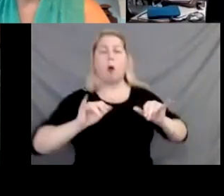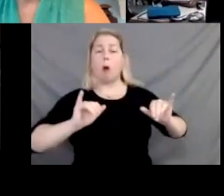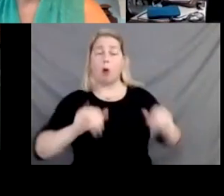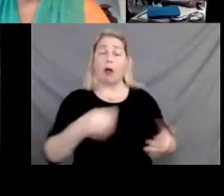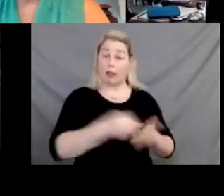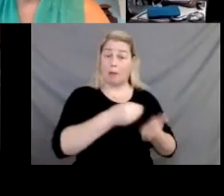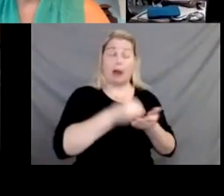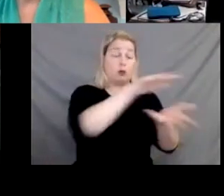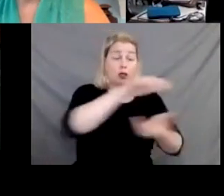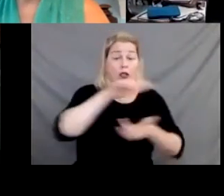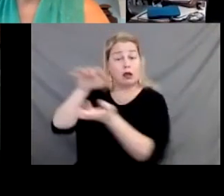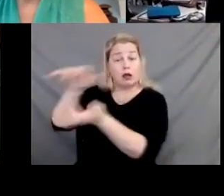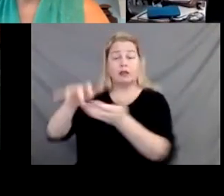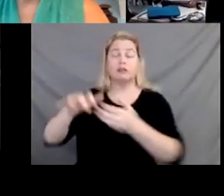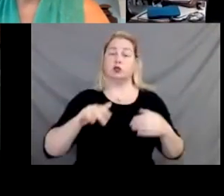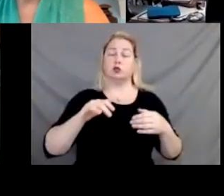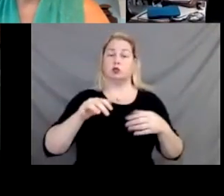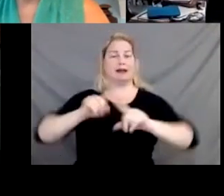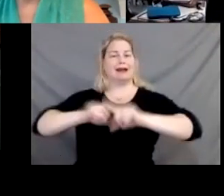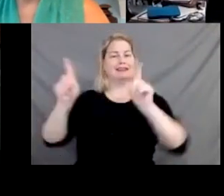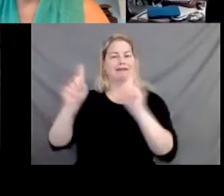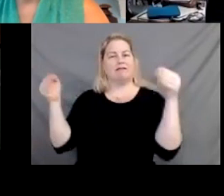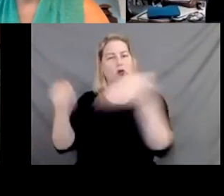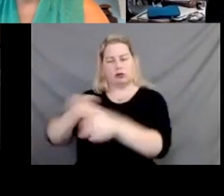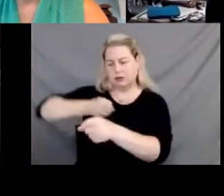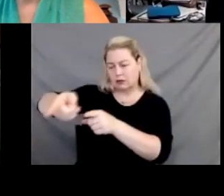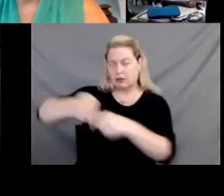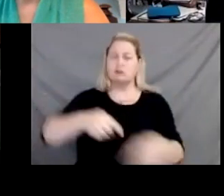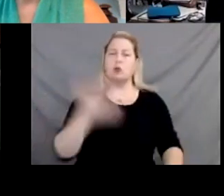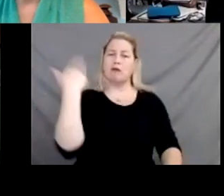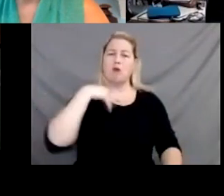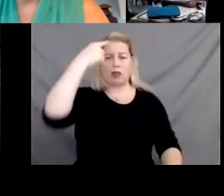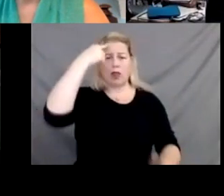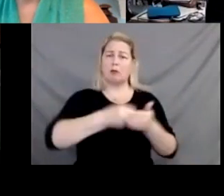cost, but a switch in allocation.